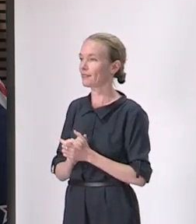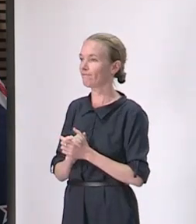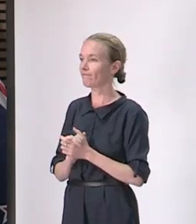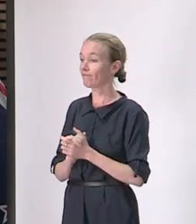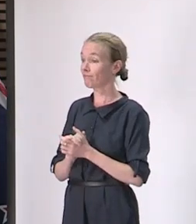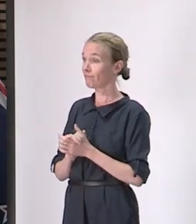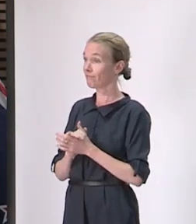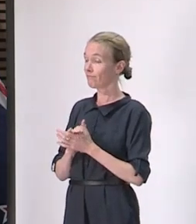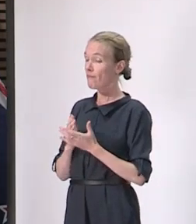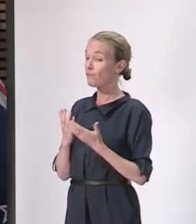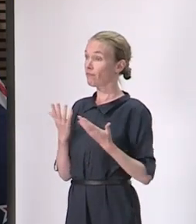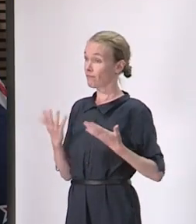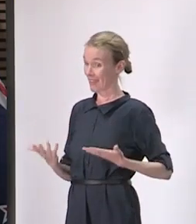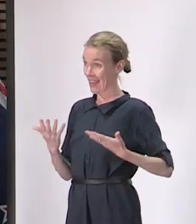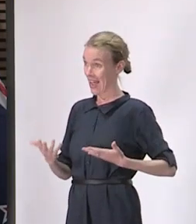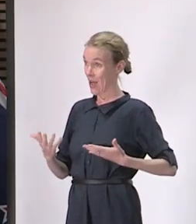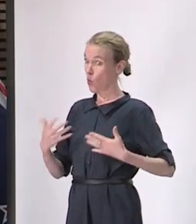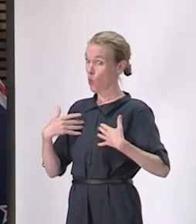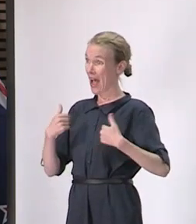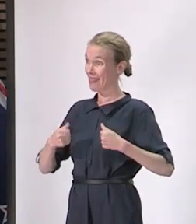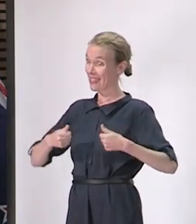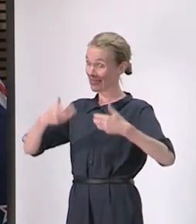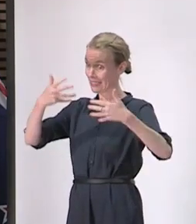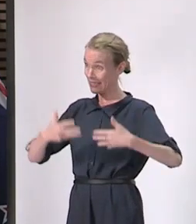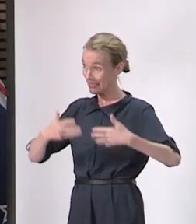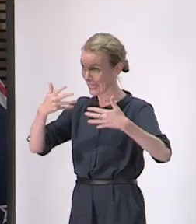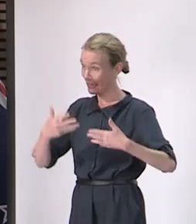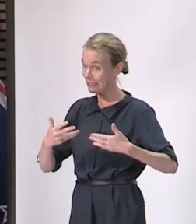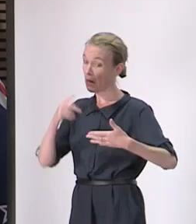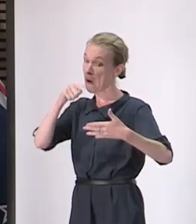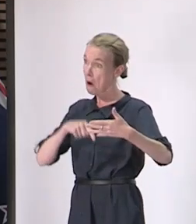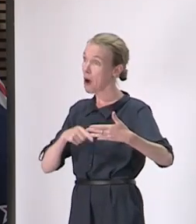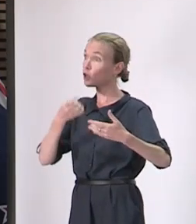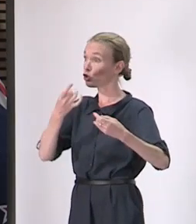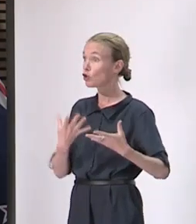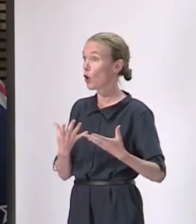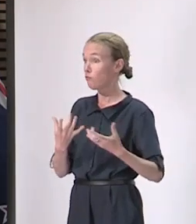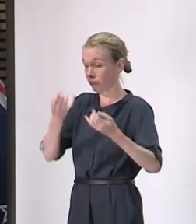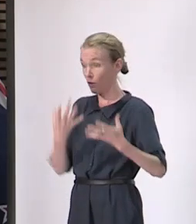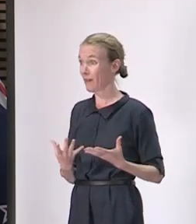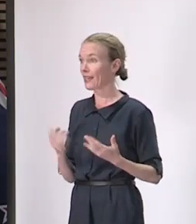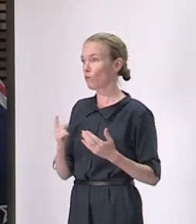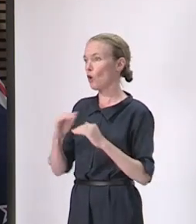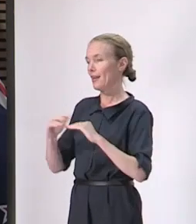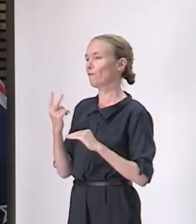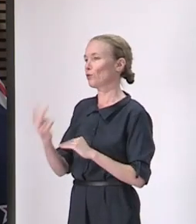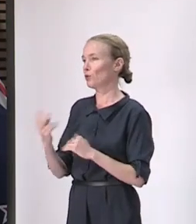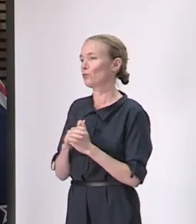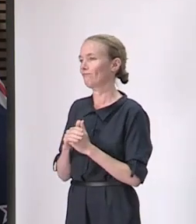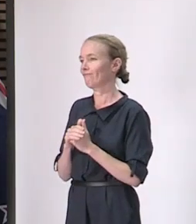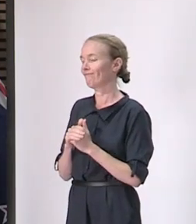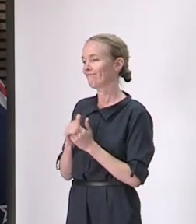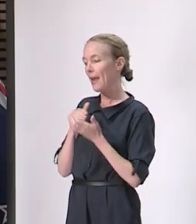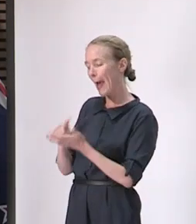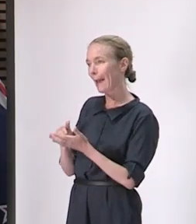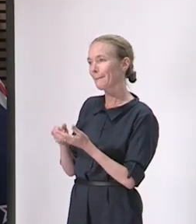level two and move our economy into a phase where it's opening up again even quicker. Central to this is helping our small businesses